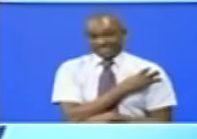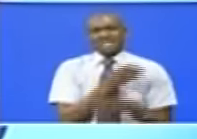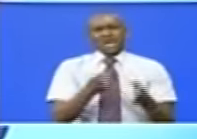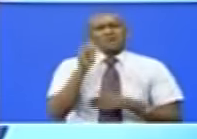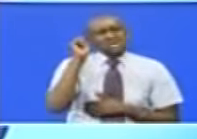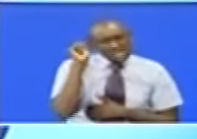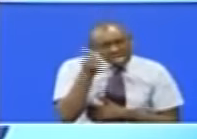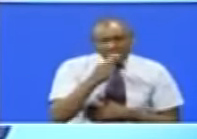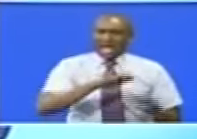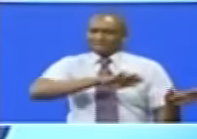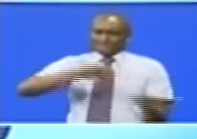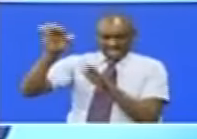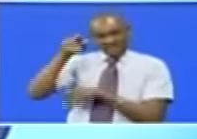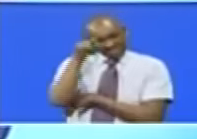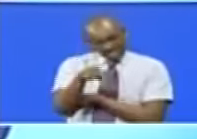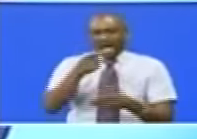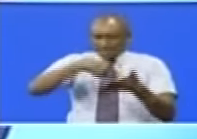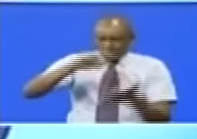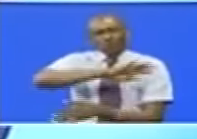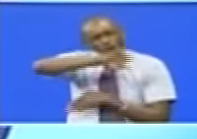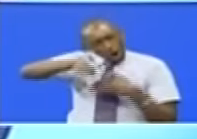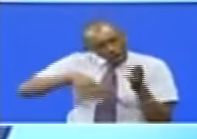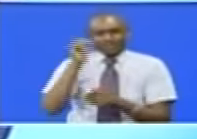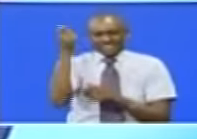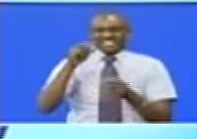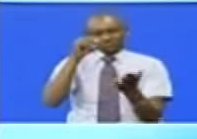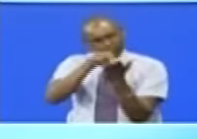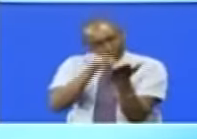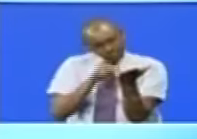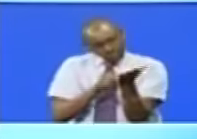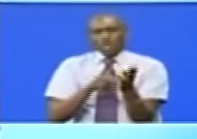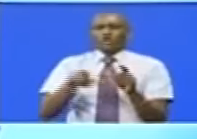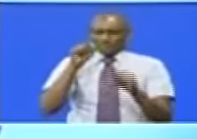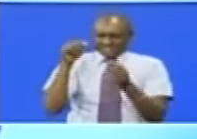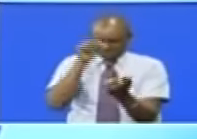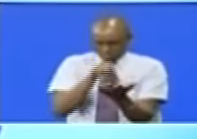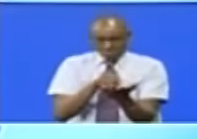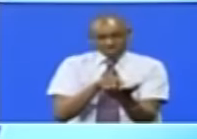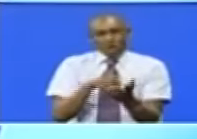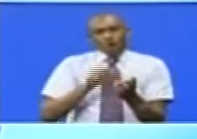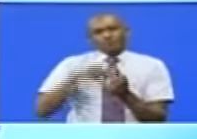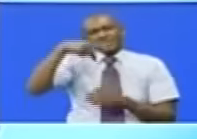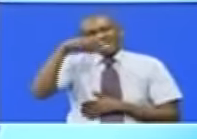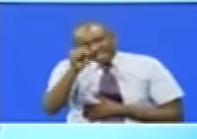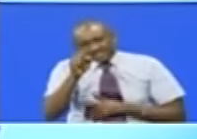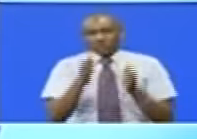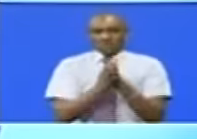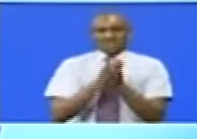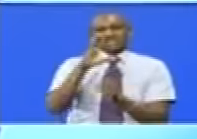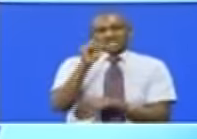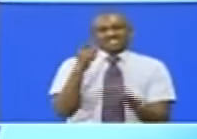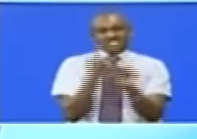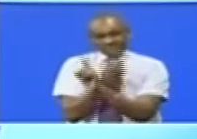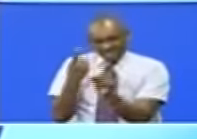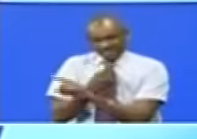Kenya's National Assembly has approved all of President Uhuru Kenyatta's 24 nominees to the position of Principal Secretary in various